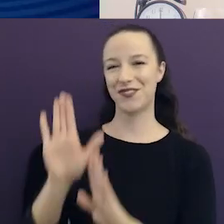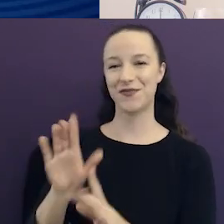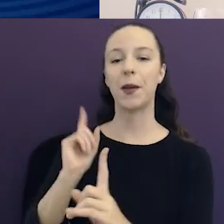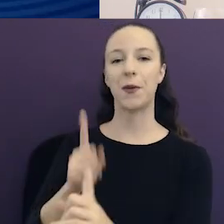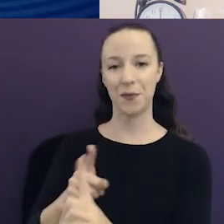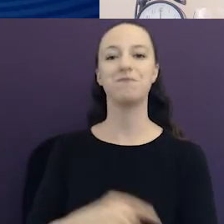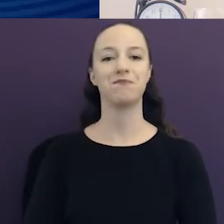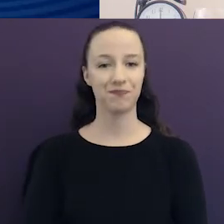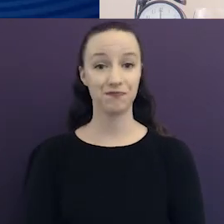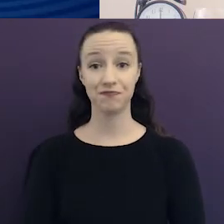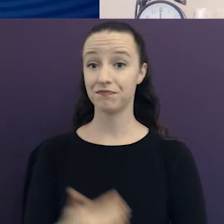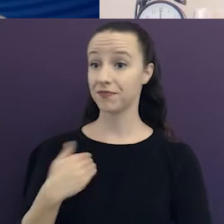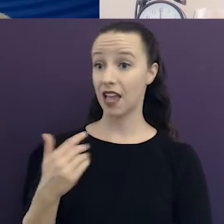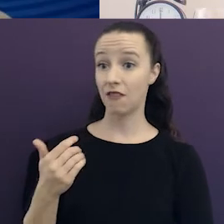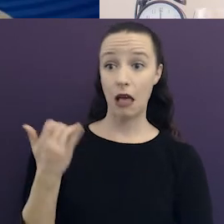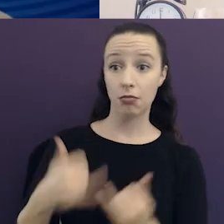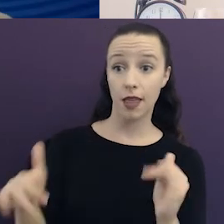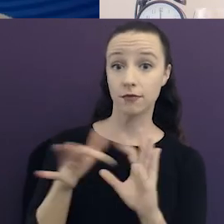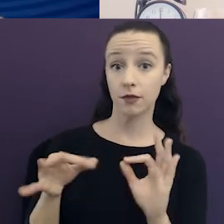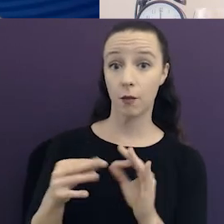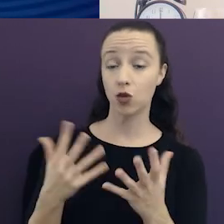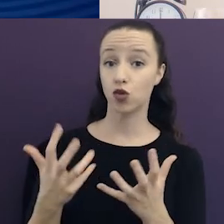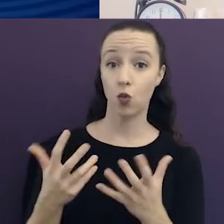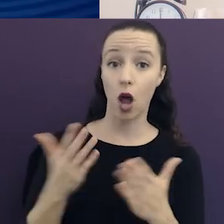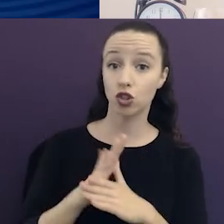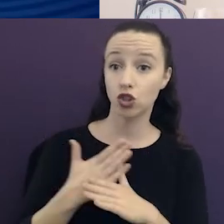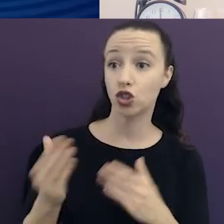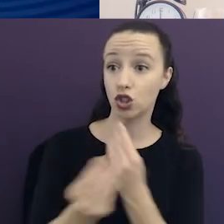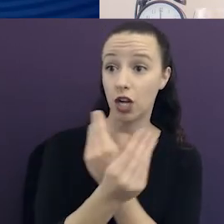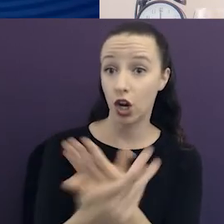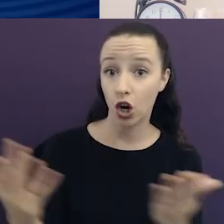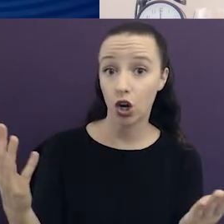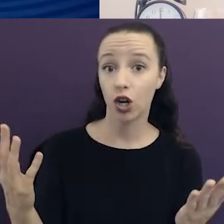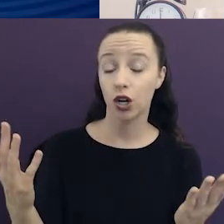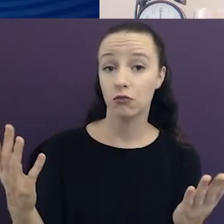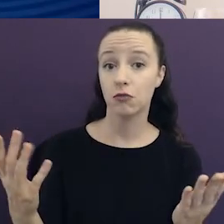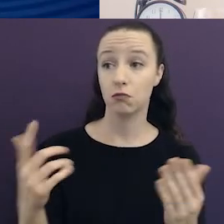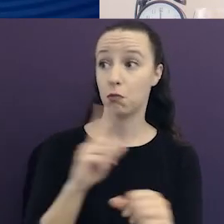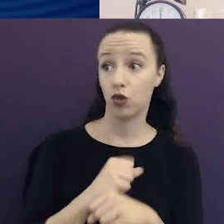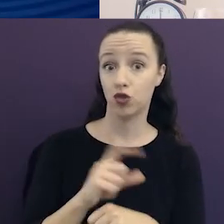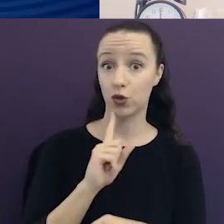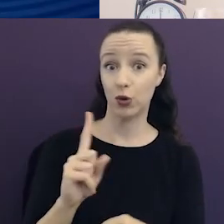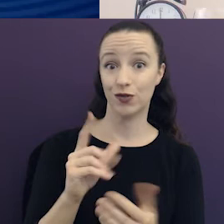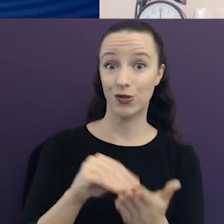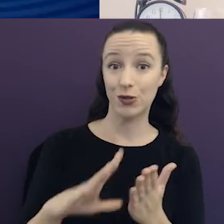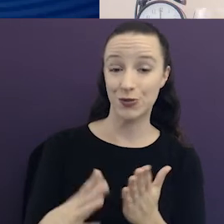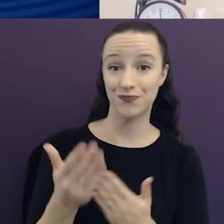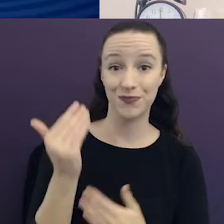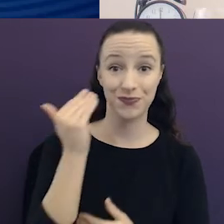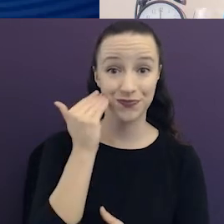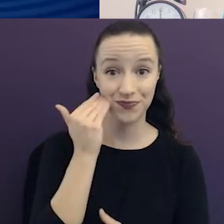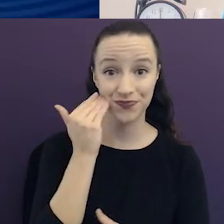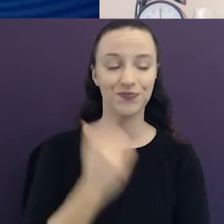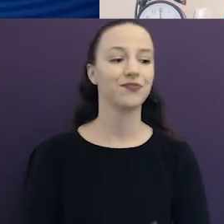goal. Yep. And so did you have any last comments that you'd like to make, anything you'd want to share at the end to make sure that students hear